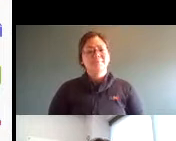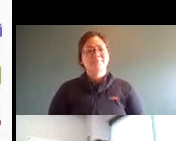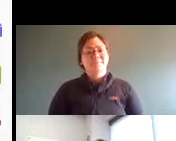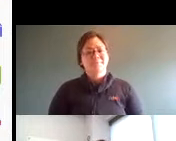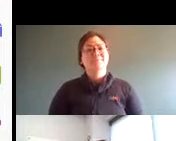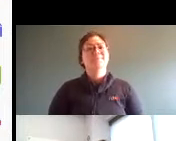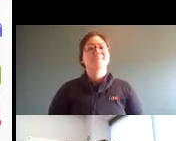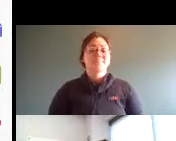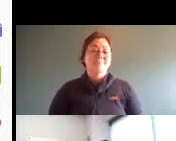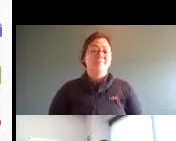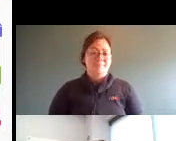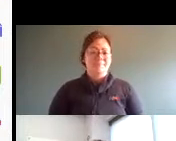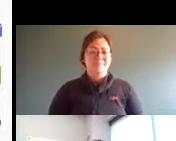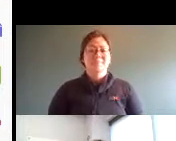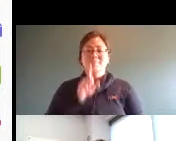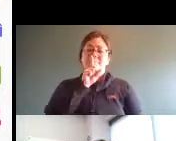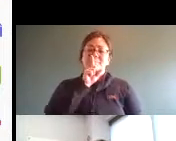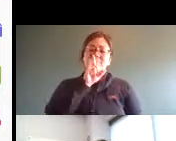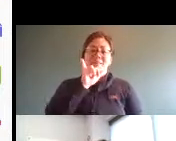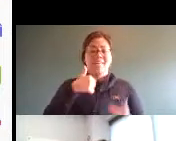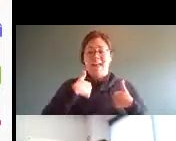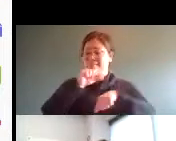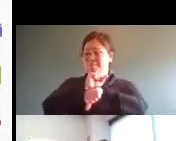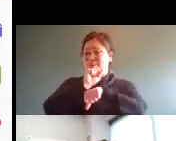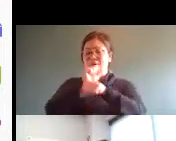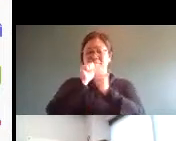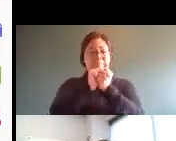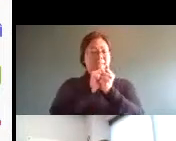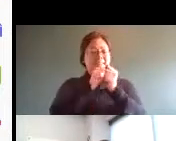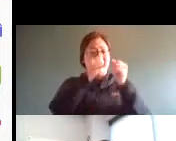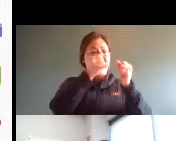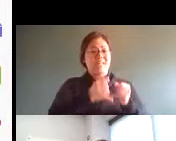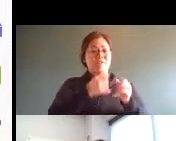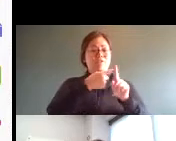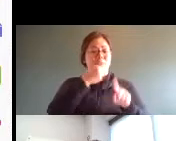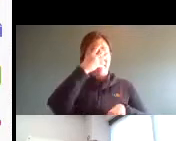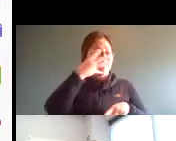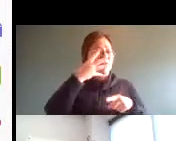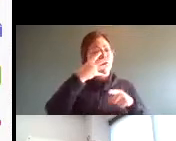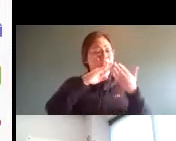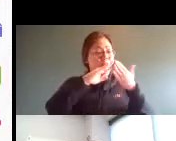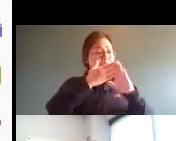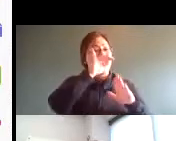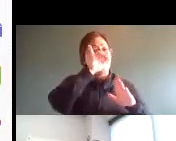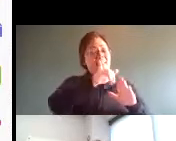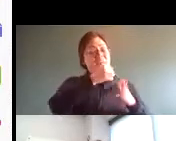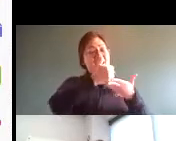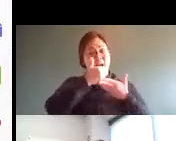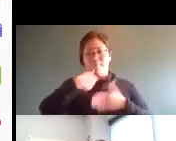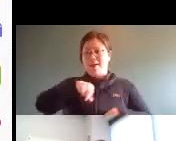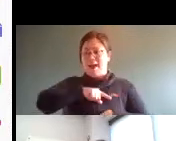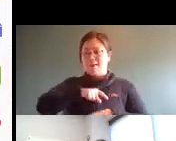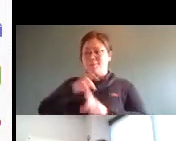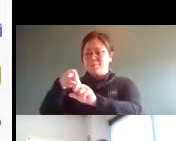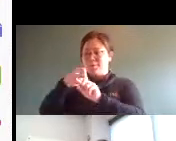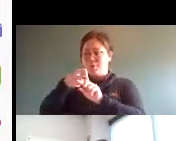All in all, I've worked with individuals from our immigrant community, have helped recruit, and I can say